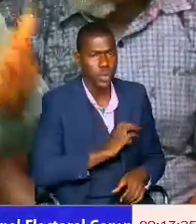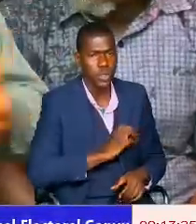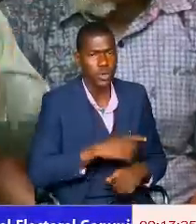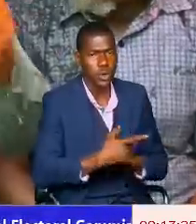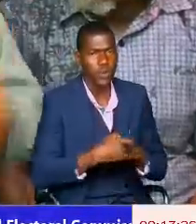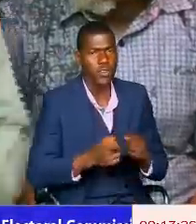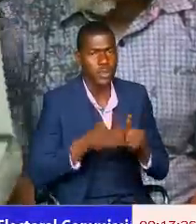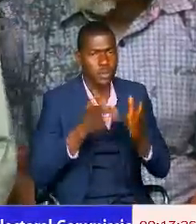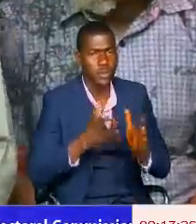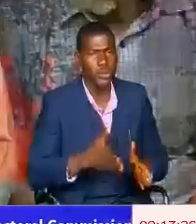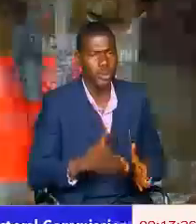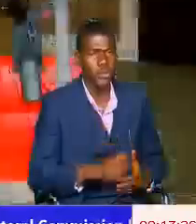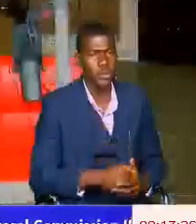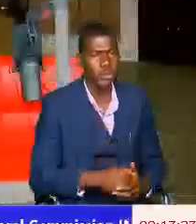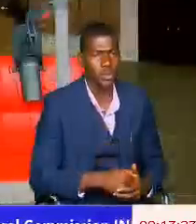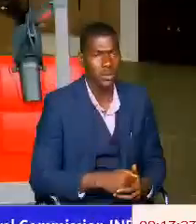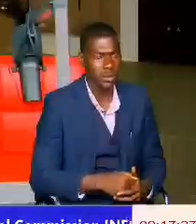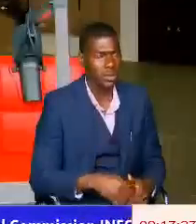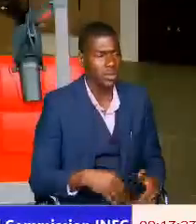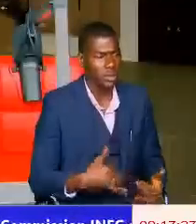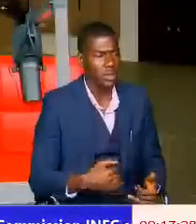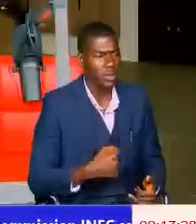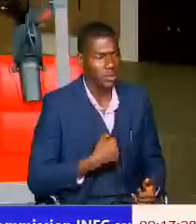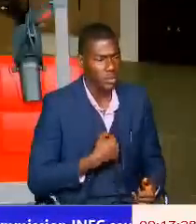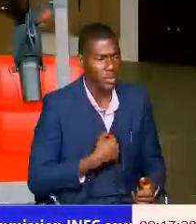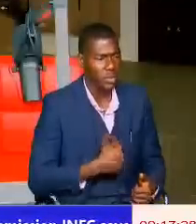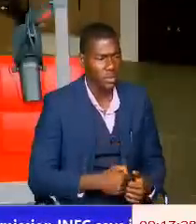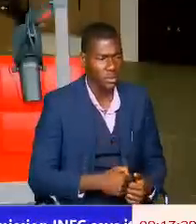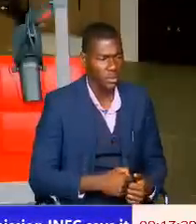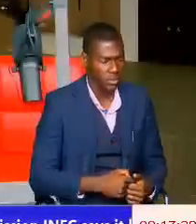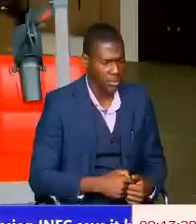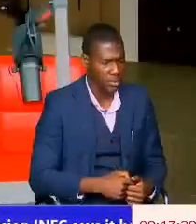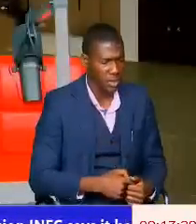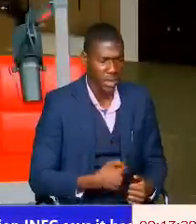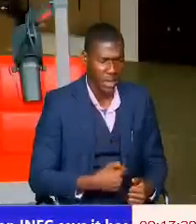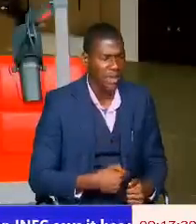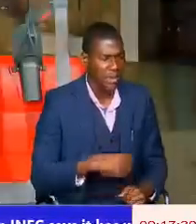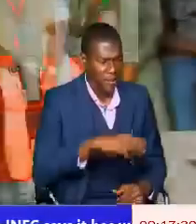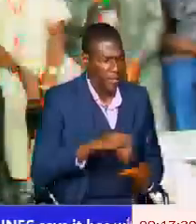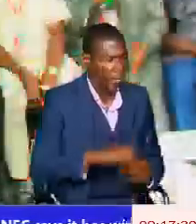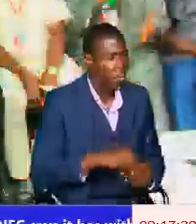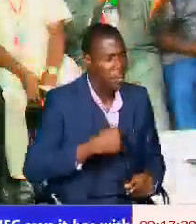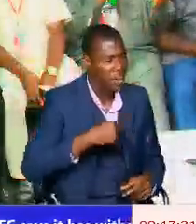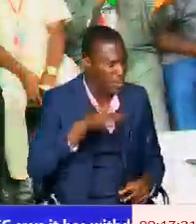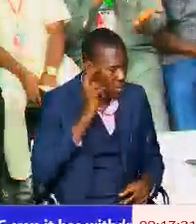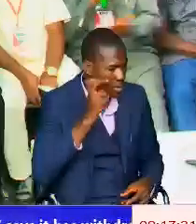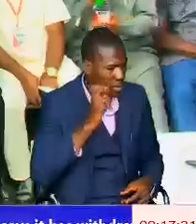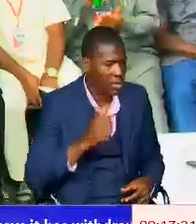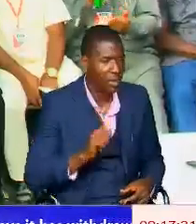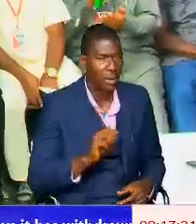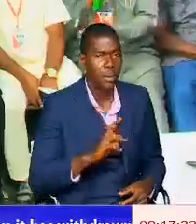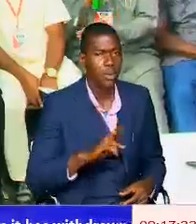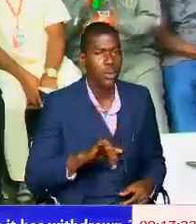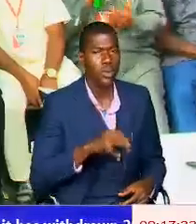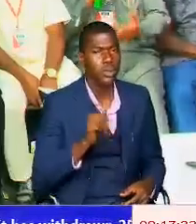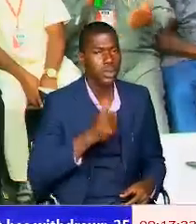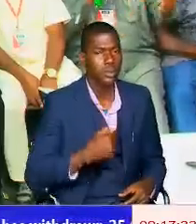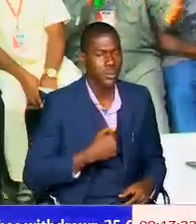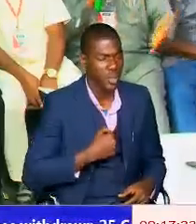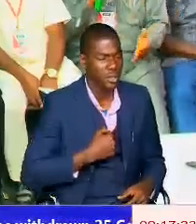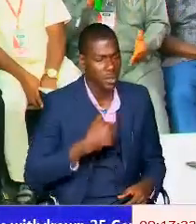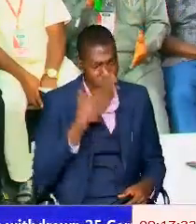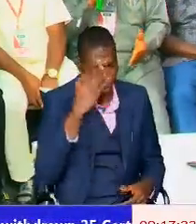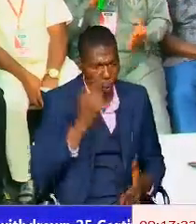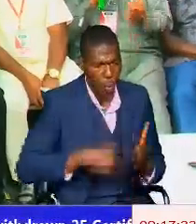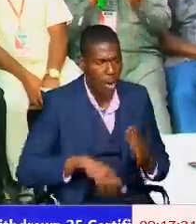Are they emotionally involved in the killing of Apo 6? I was very young at the Abuja here, I know what happened. So the officers, you, Danjuma,